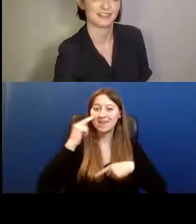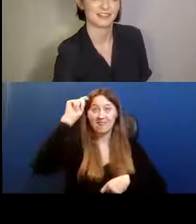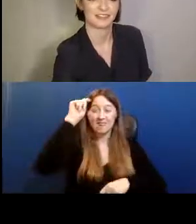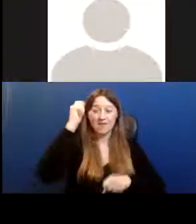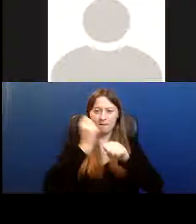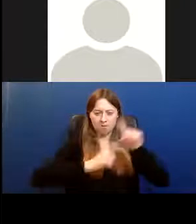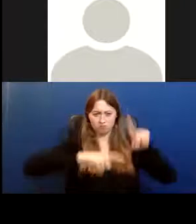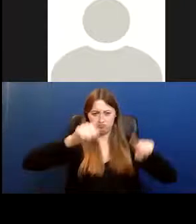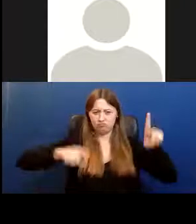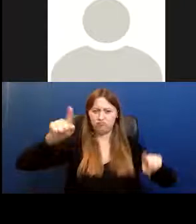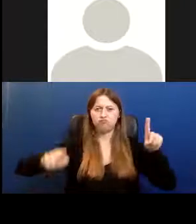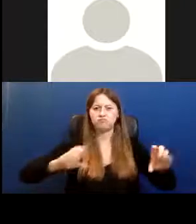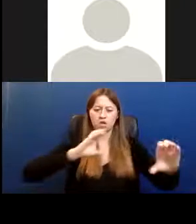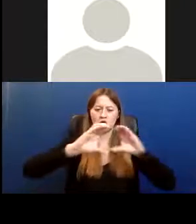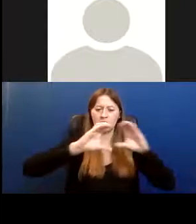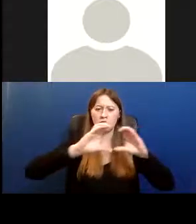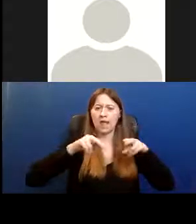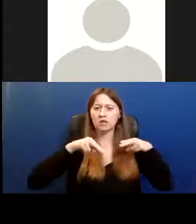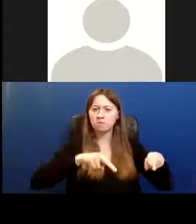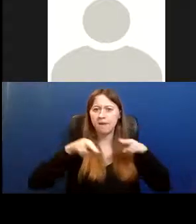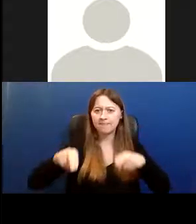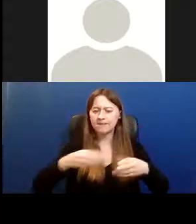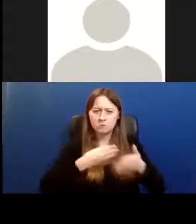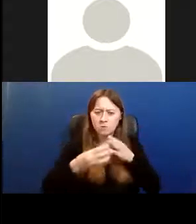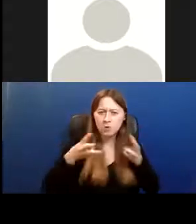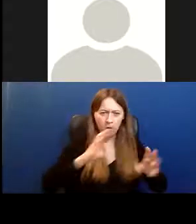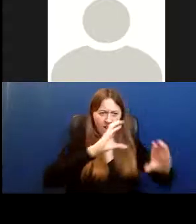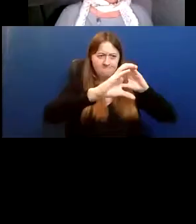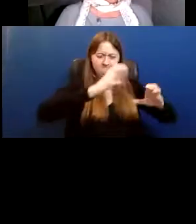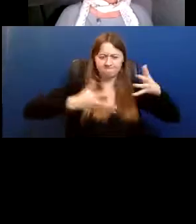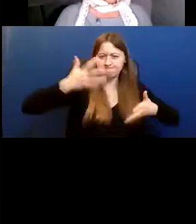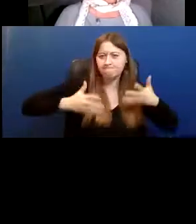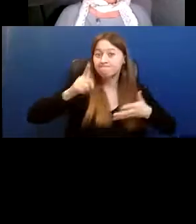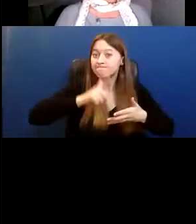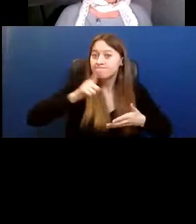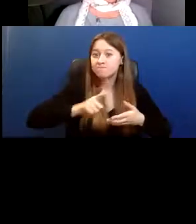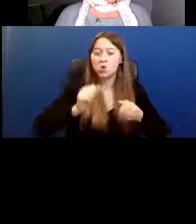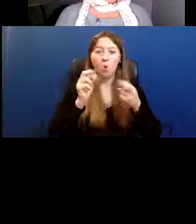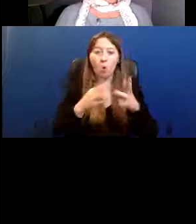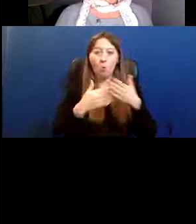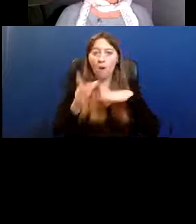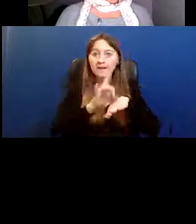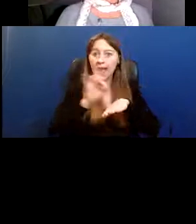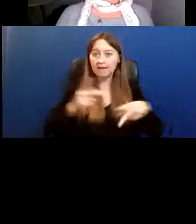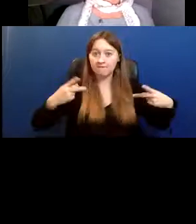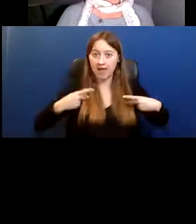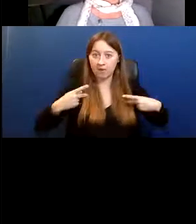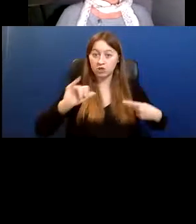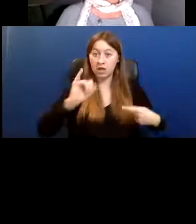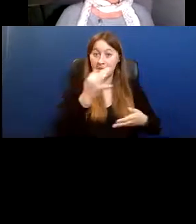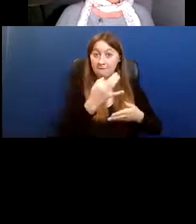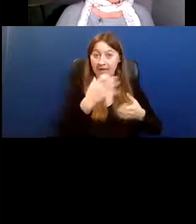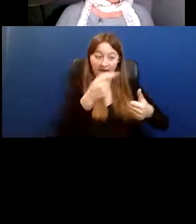that communication the child uses, the range of languages they use, perhaps several spoken languages, perhaps several sign